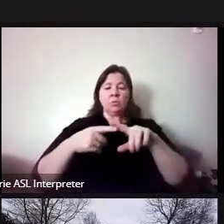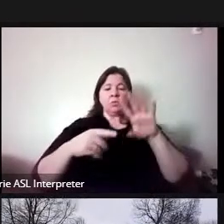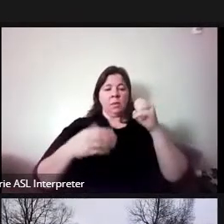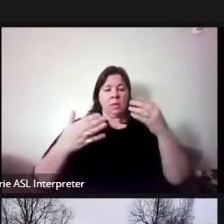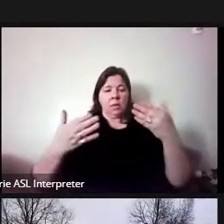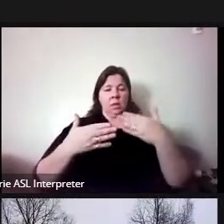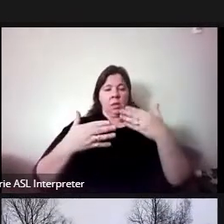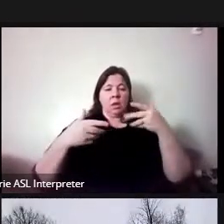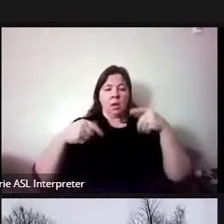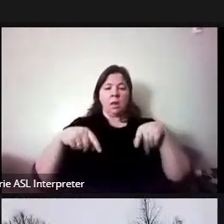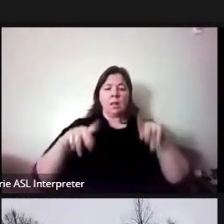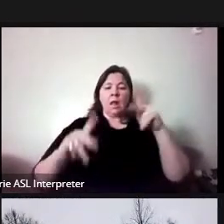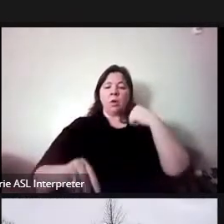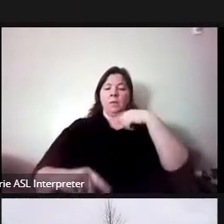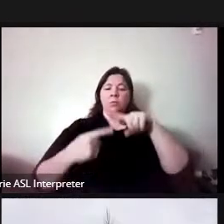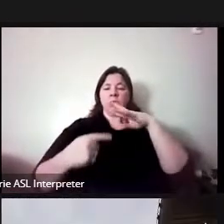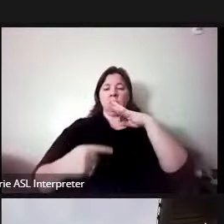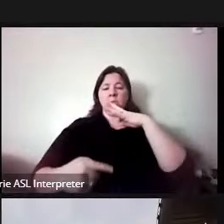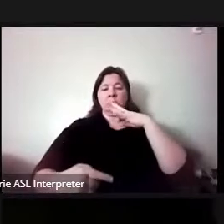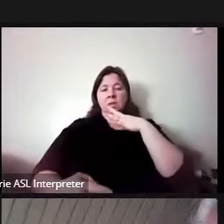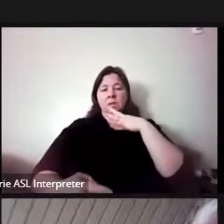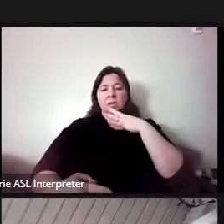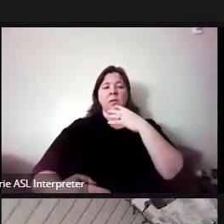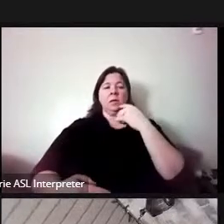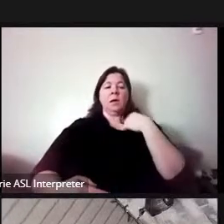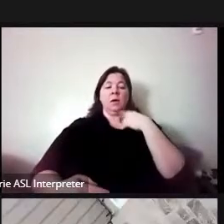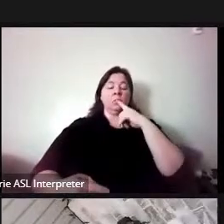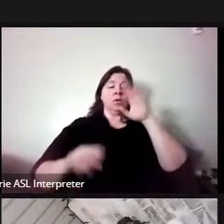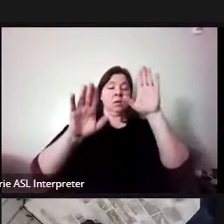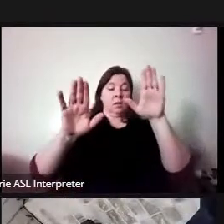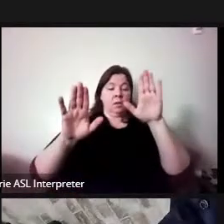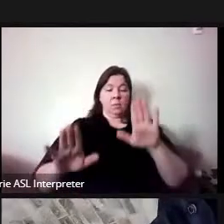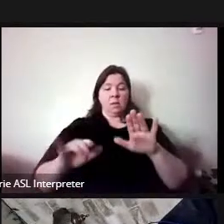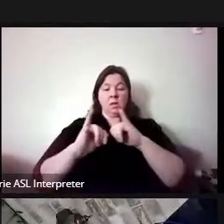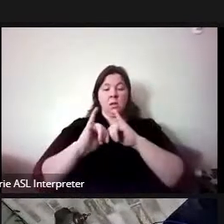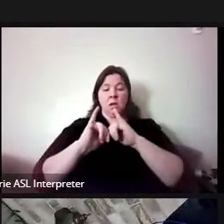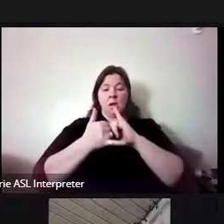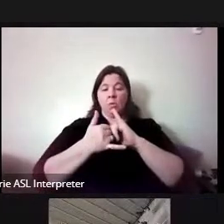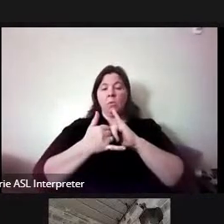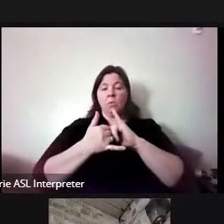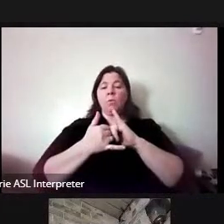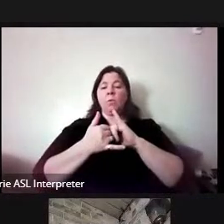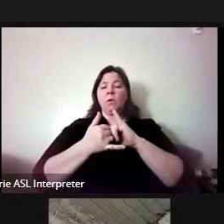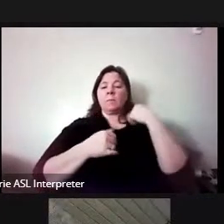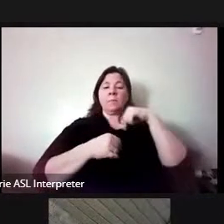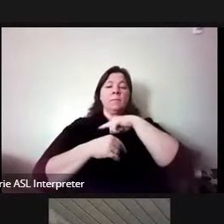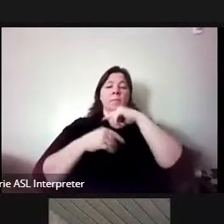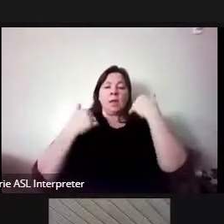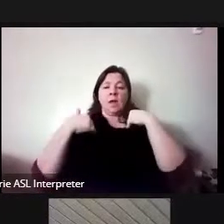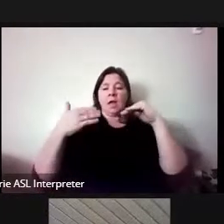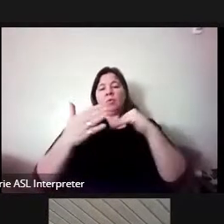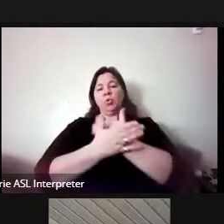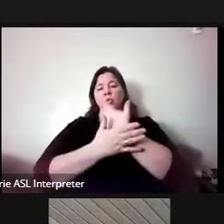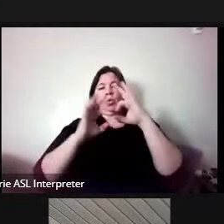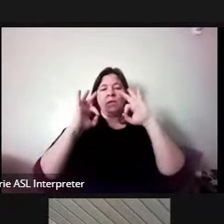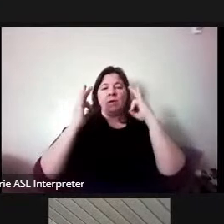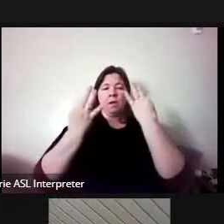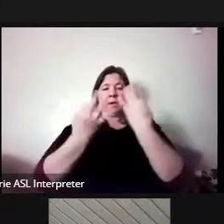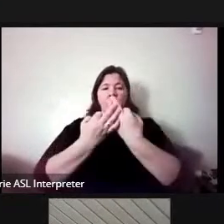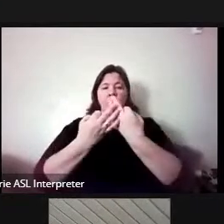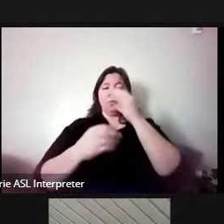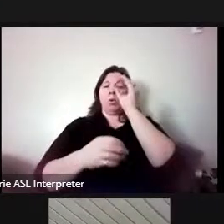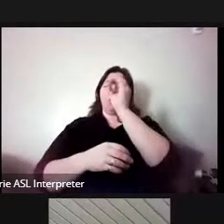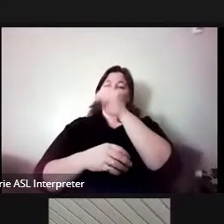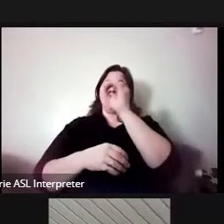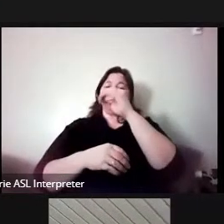to speak. It is amazing how we have a new family, a new